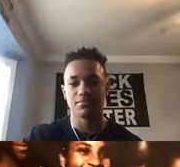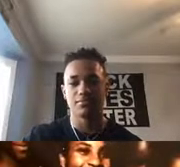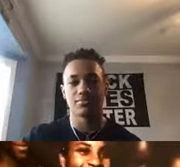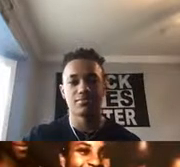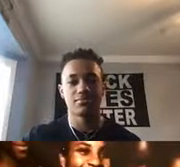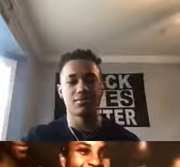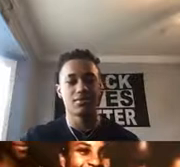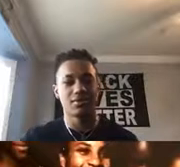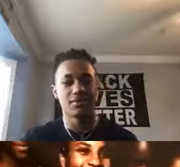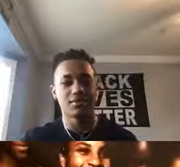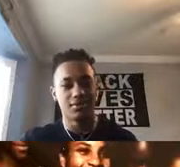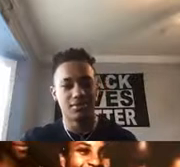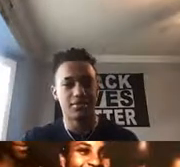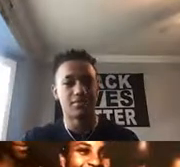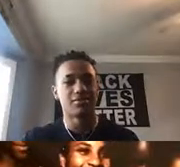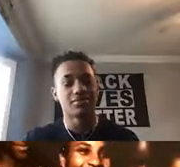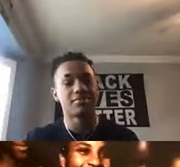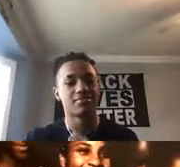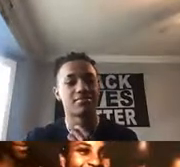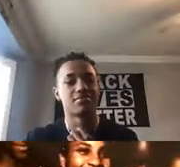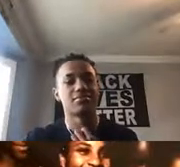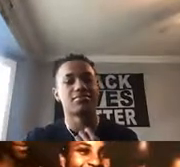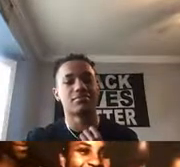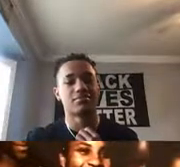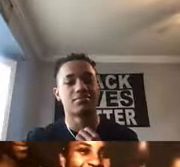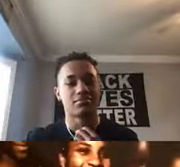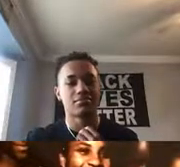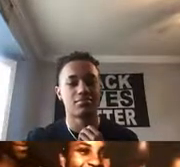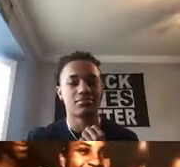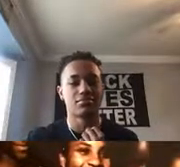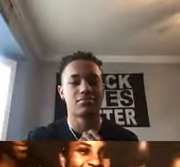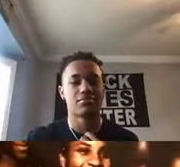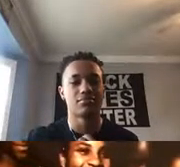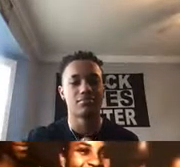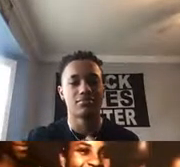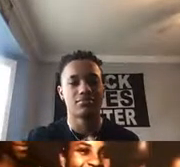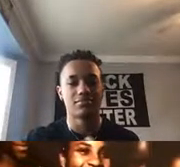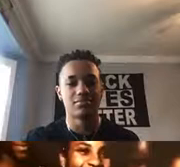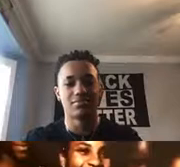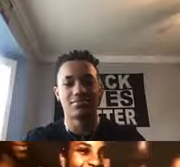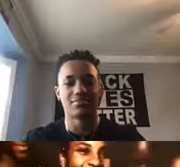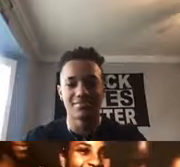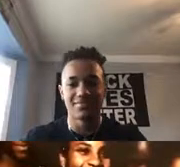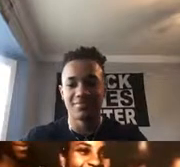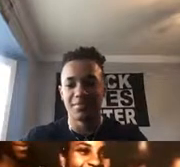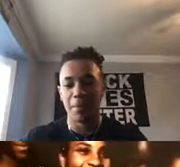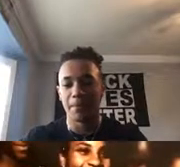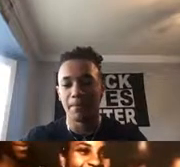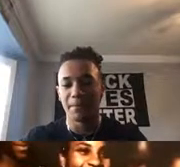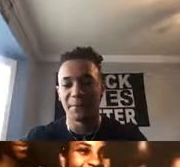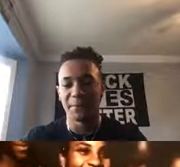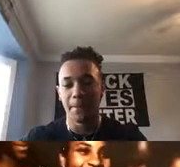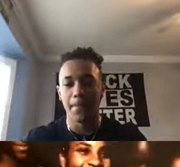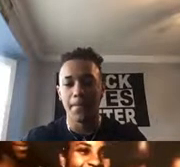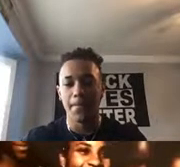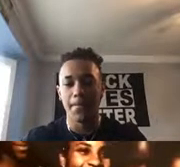our panelists, is there any final words or thoughts? Our last question is, would you recommend these programs to incoming students?